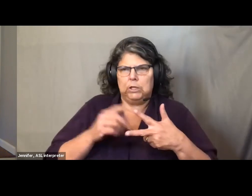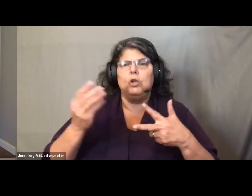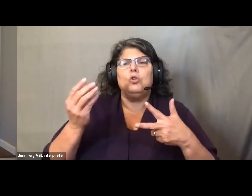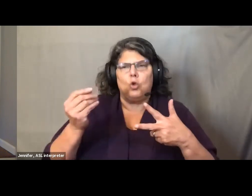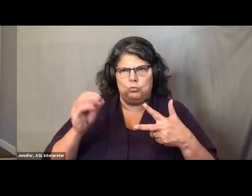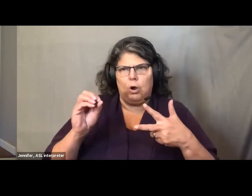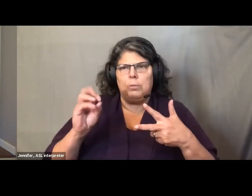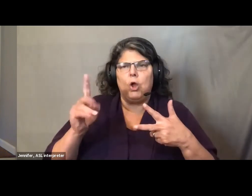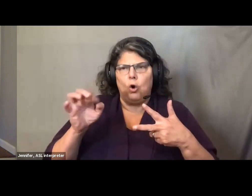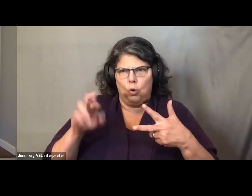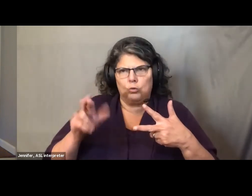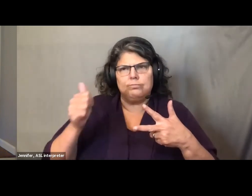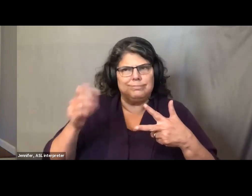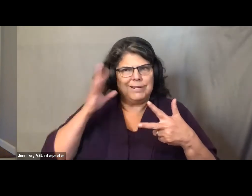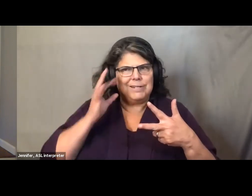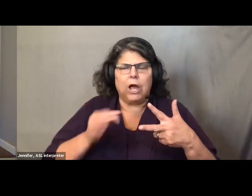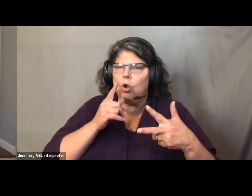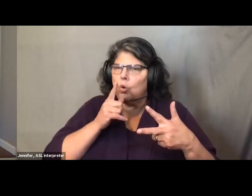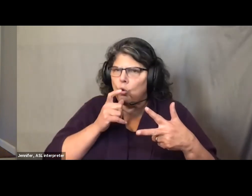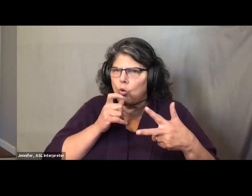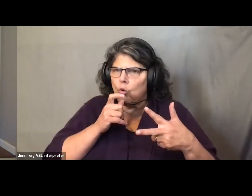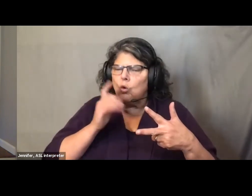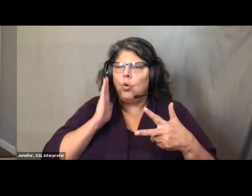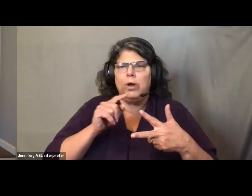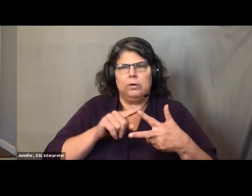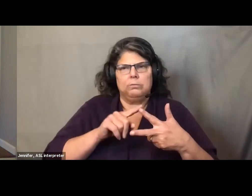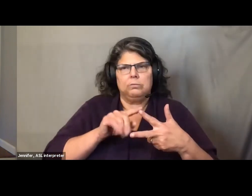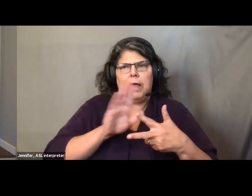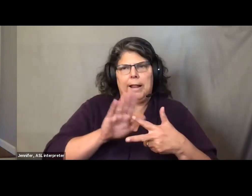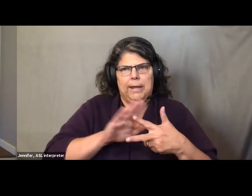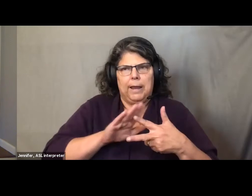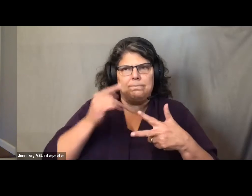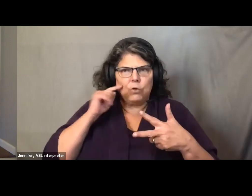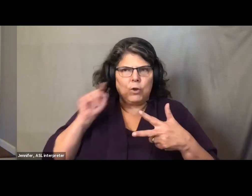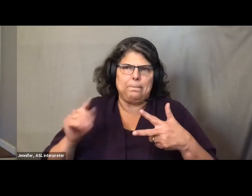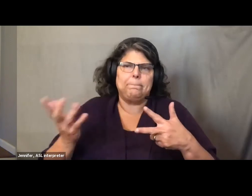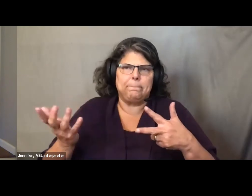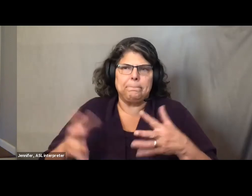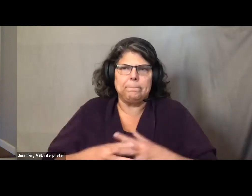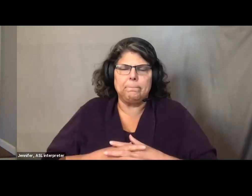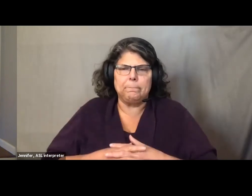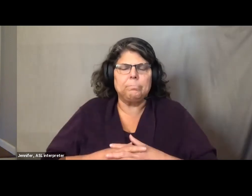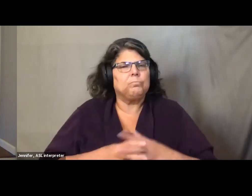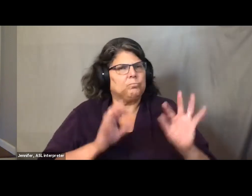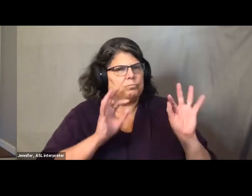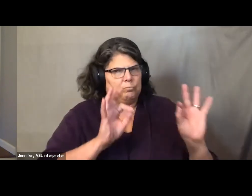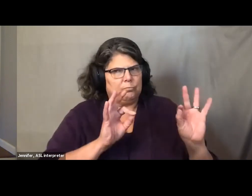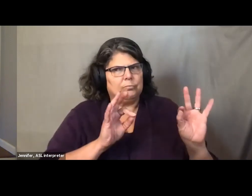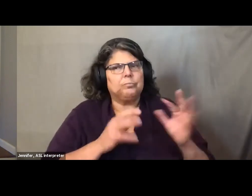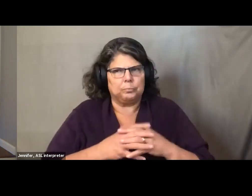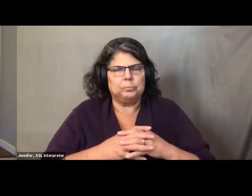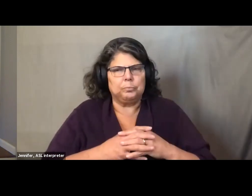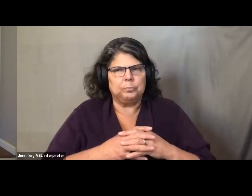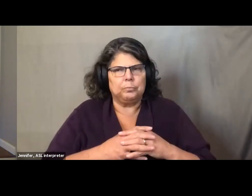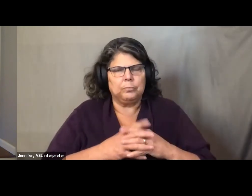to make a decision on the phase 2 debris removal piece. Great, yes.